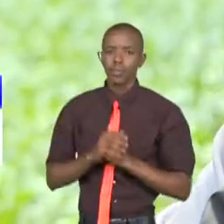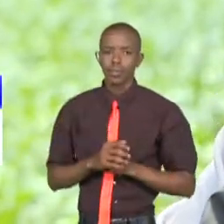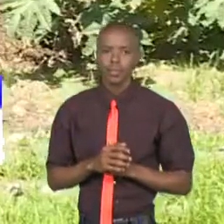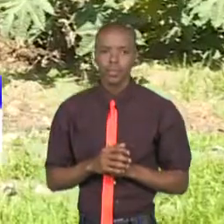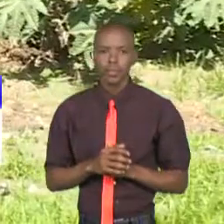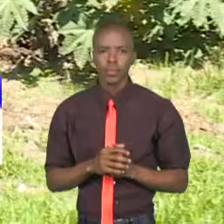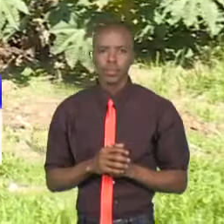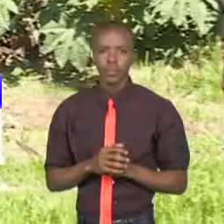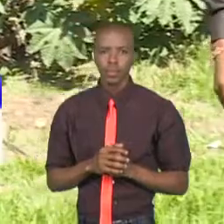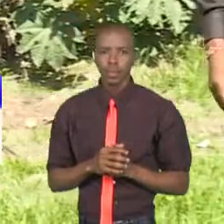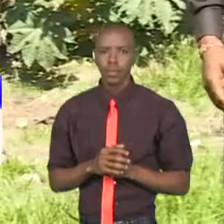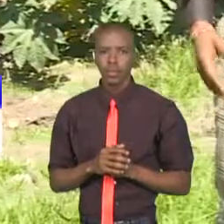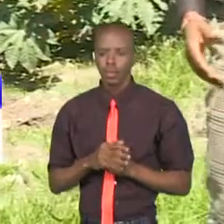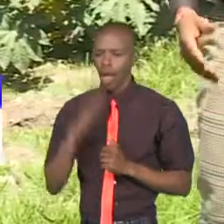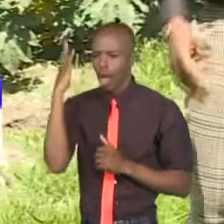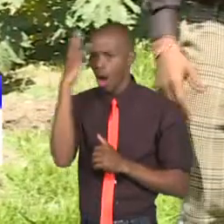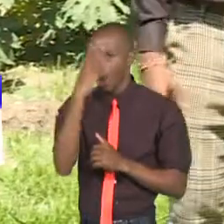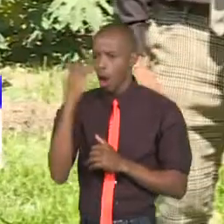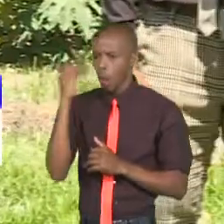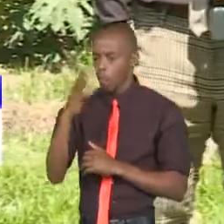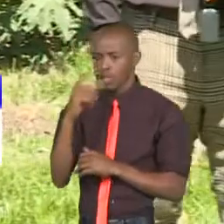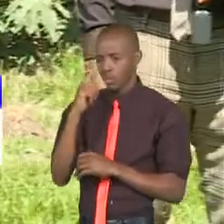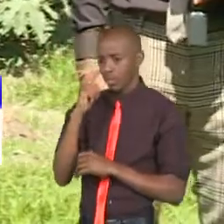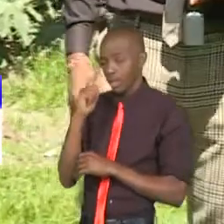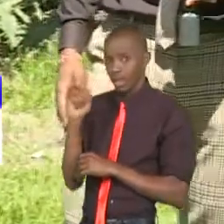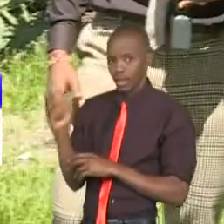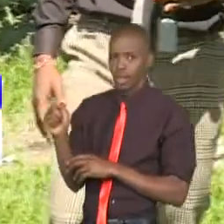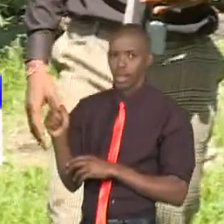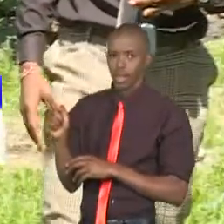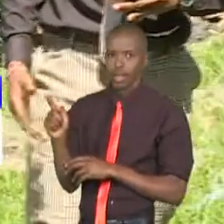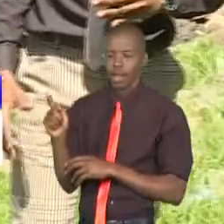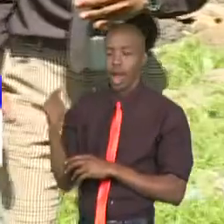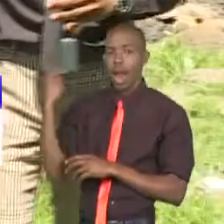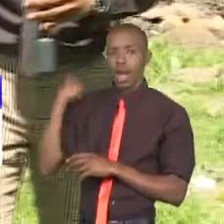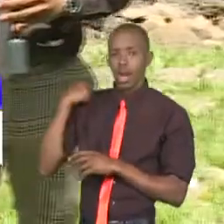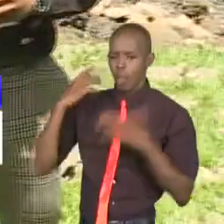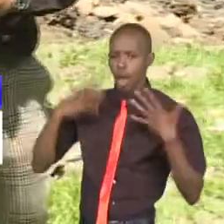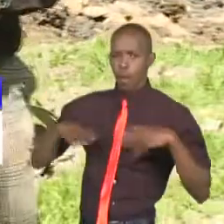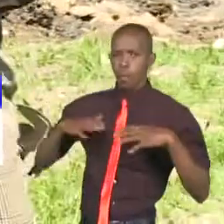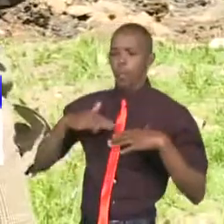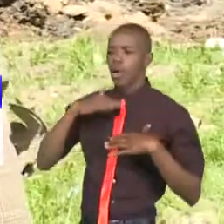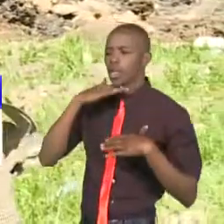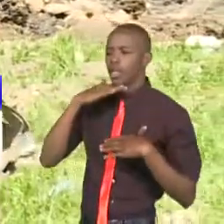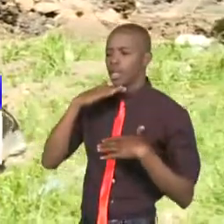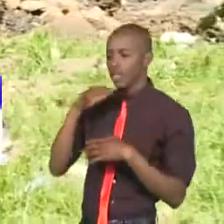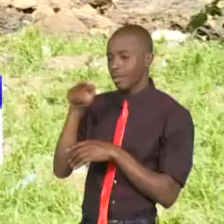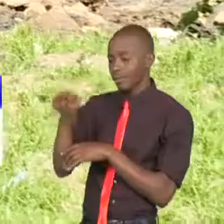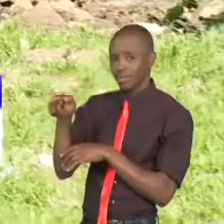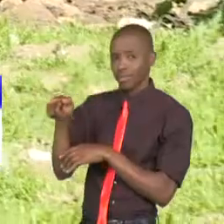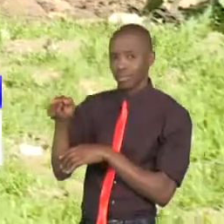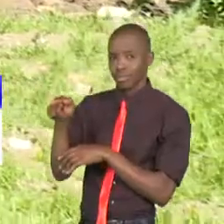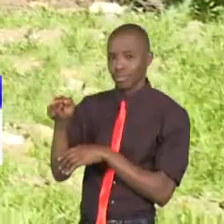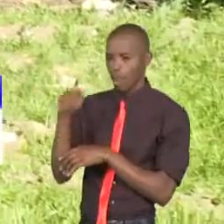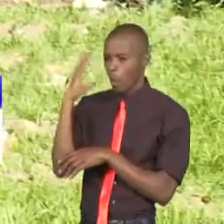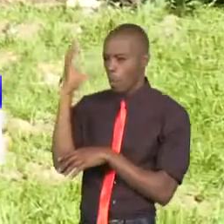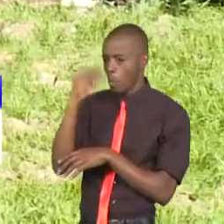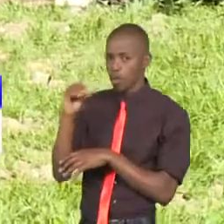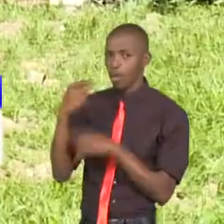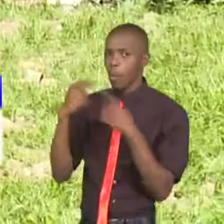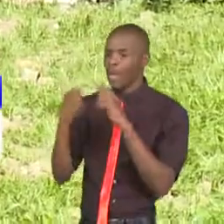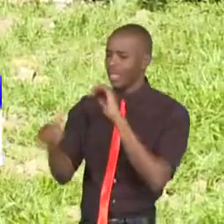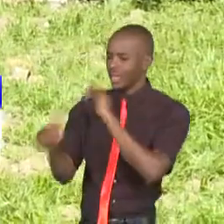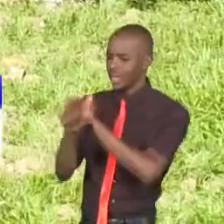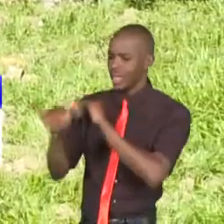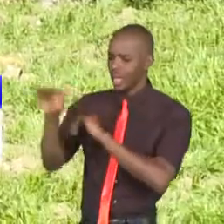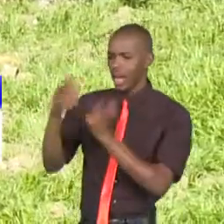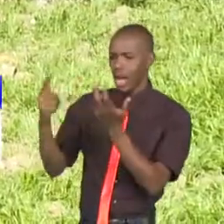pata mtu wao. As beautiful as it may seem, the number of people who have lost their life in this beautiful but deadly site